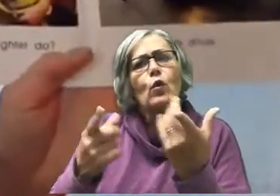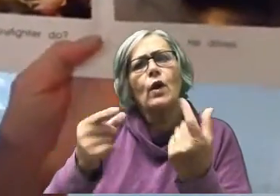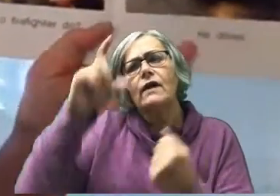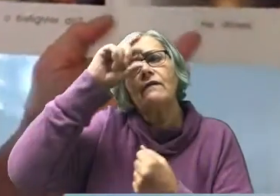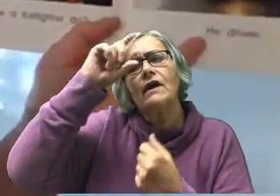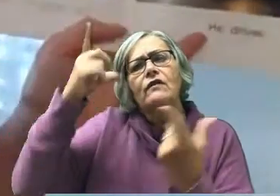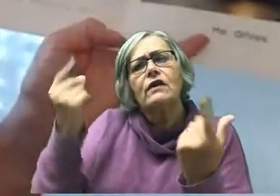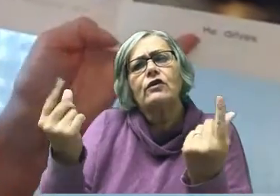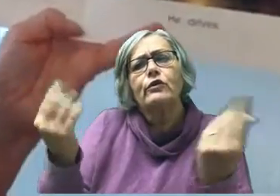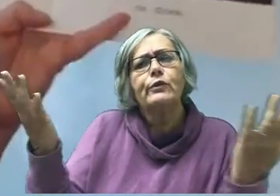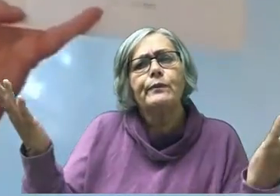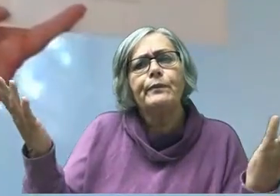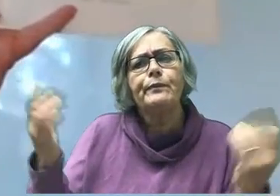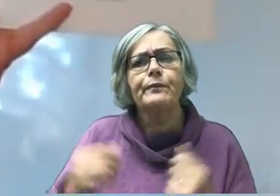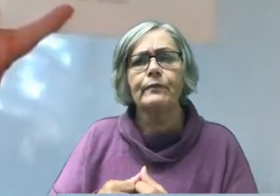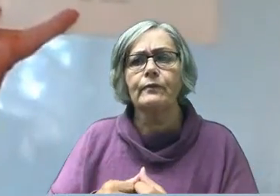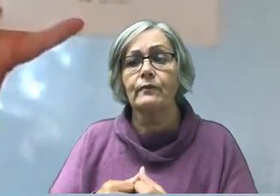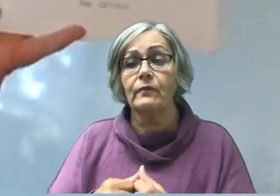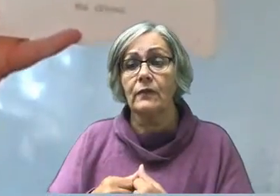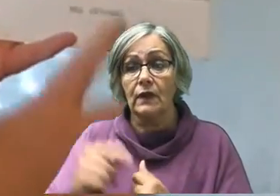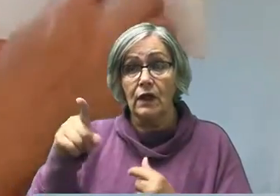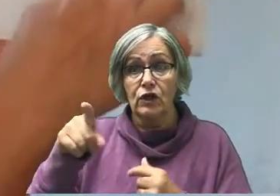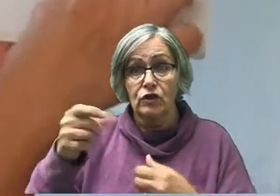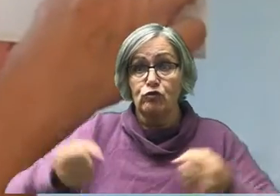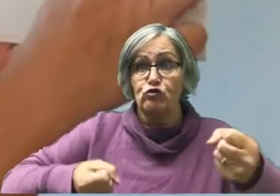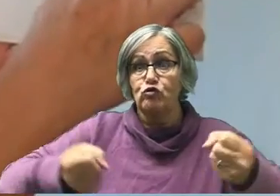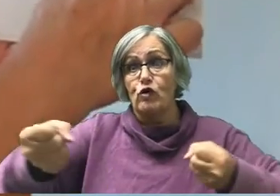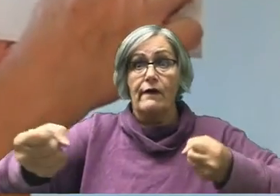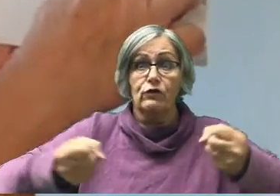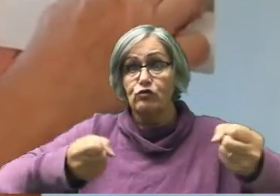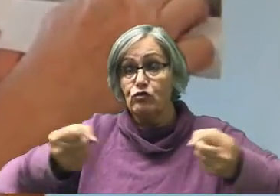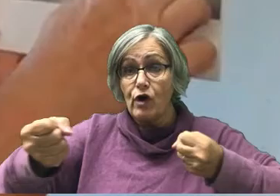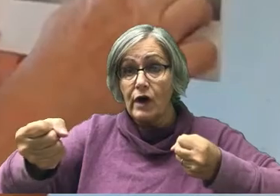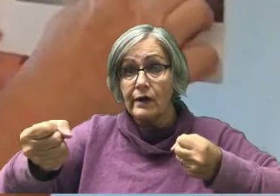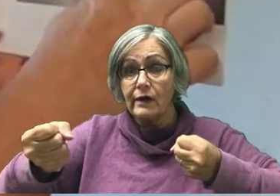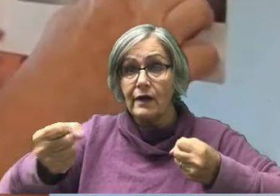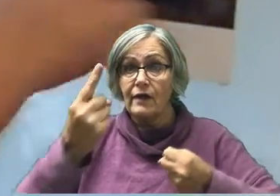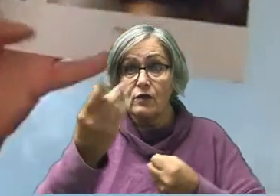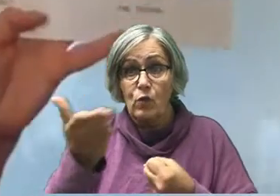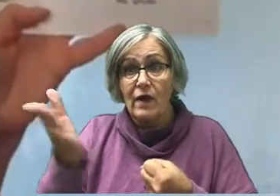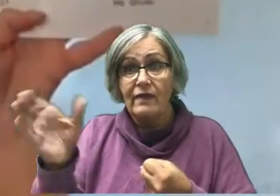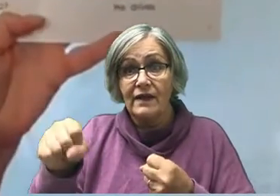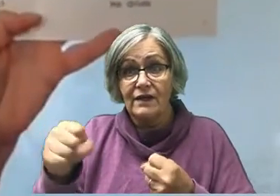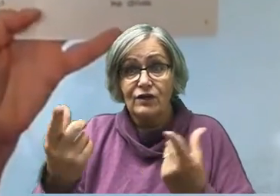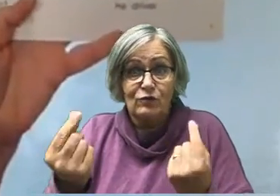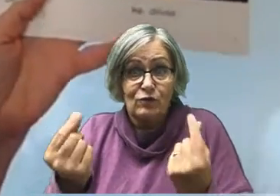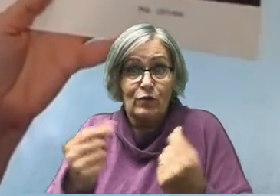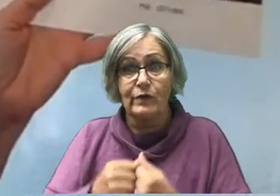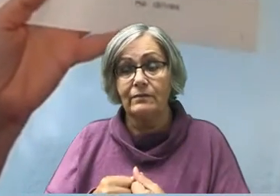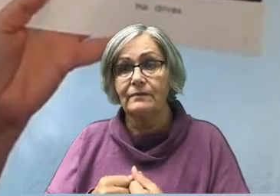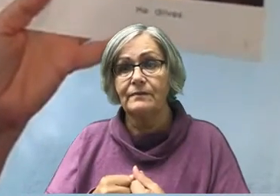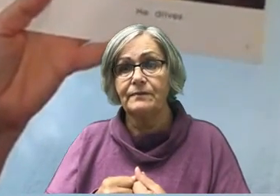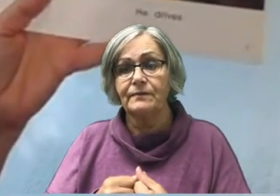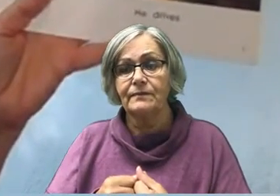What does a firefighter do? He or she drives the truck. That's one thing that the